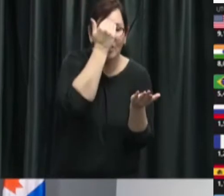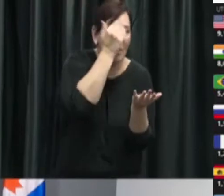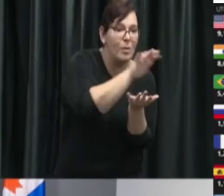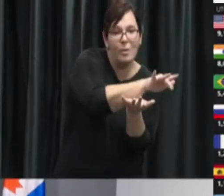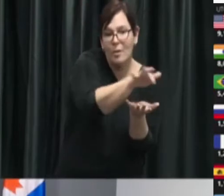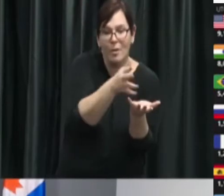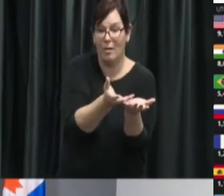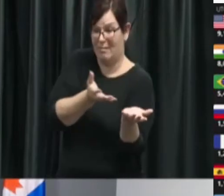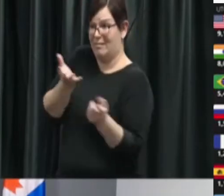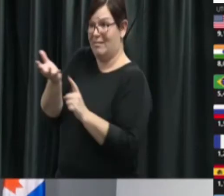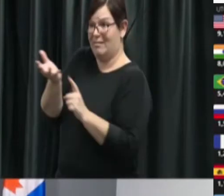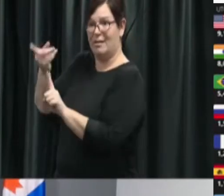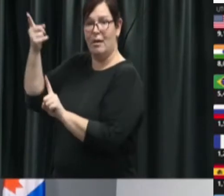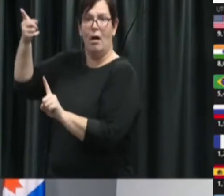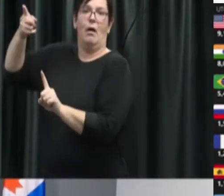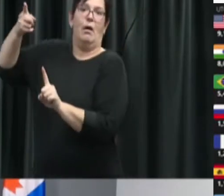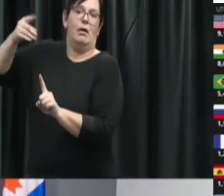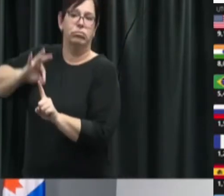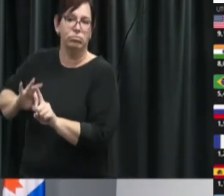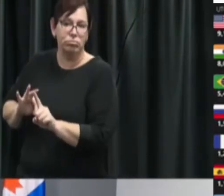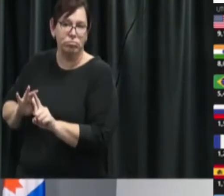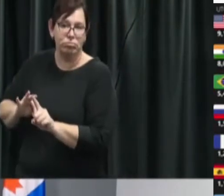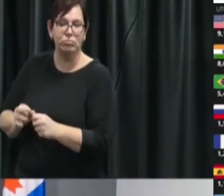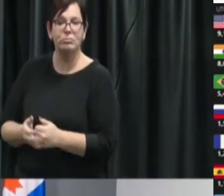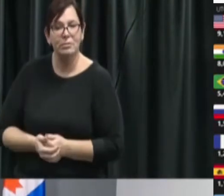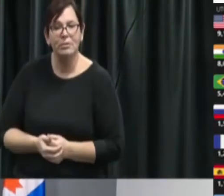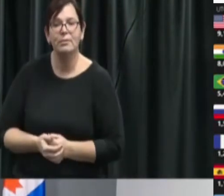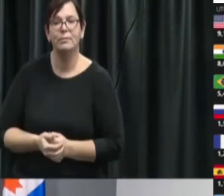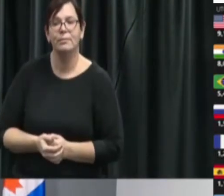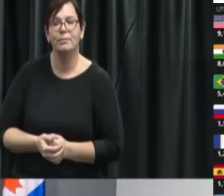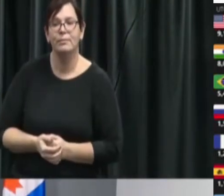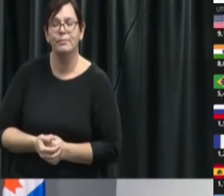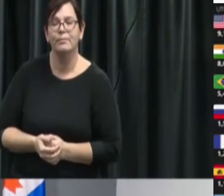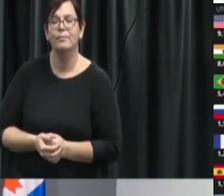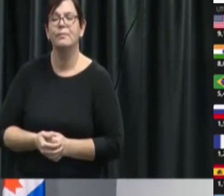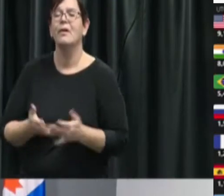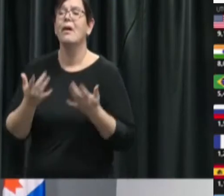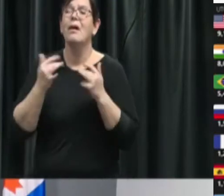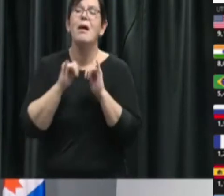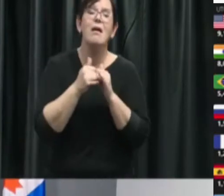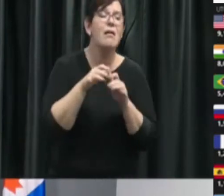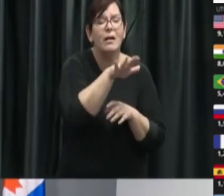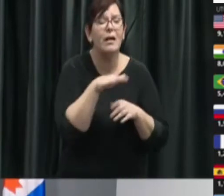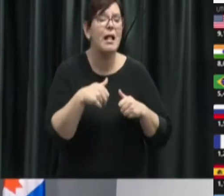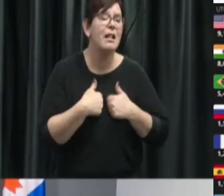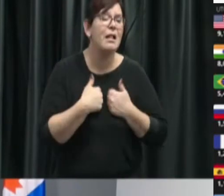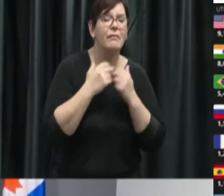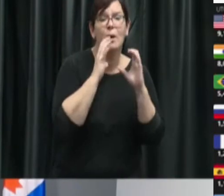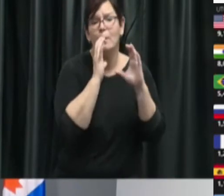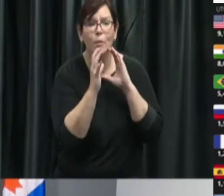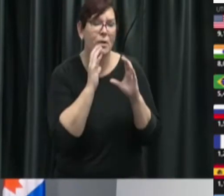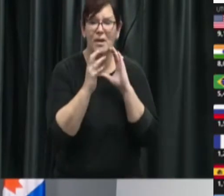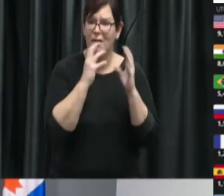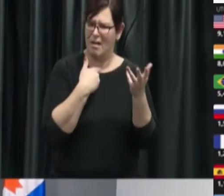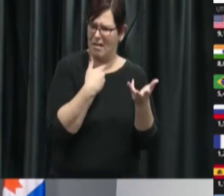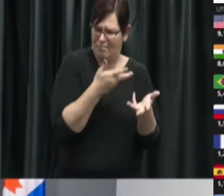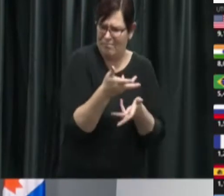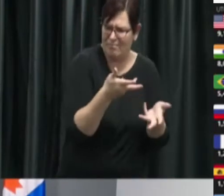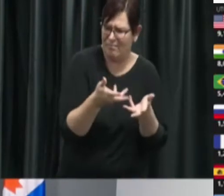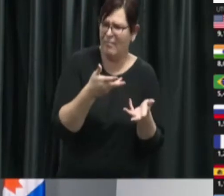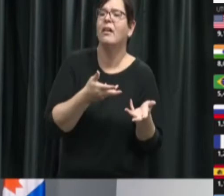resonant? And how do we connect with people, residents within that community, so that when we set up testing efforts, they're likely to